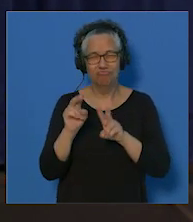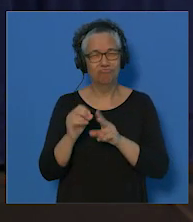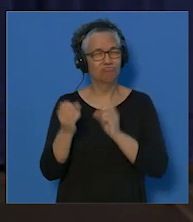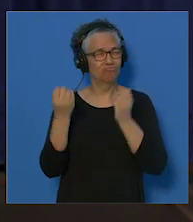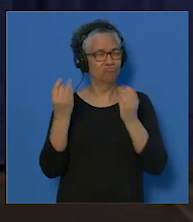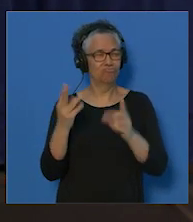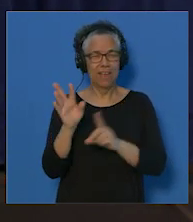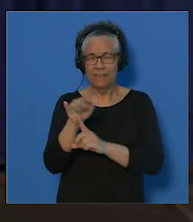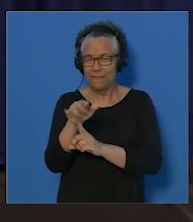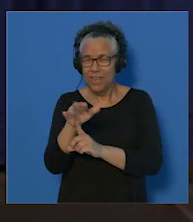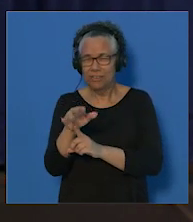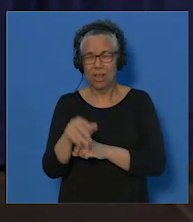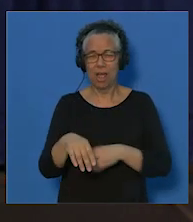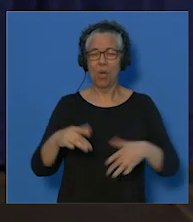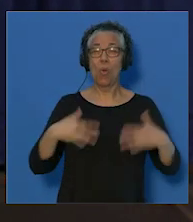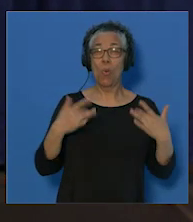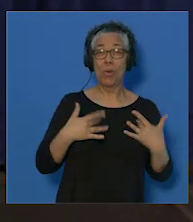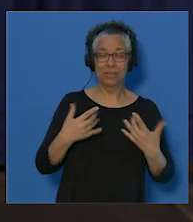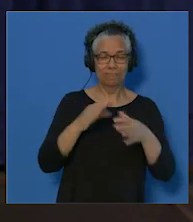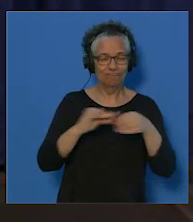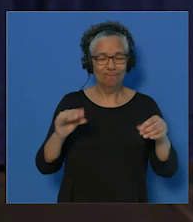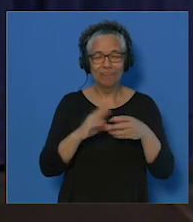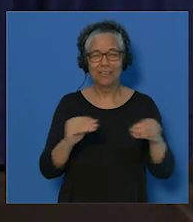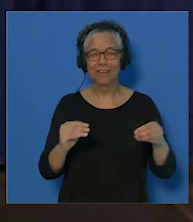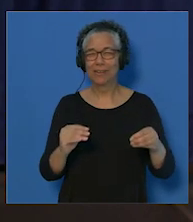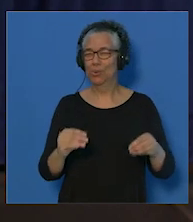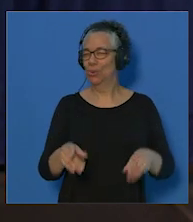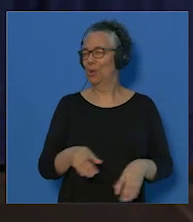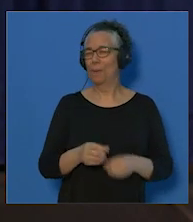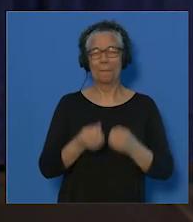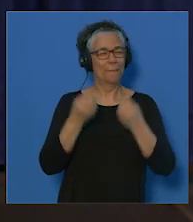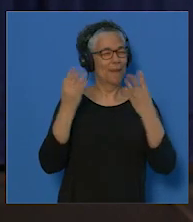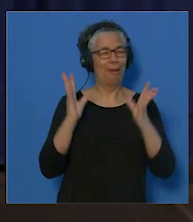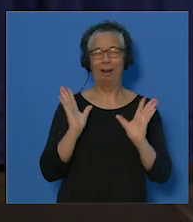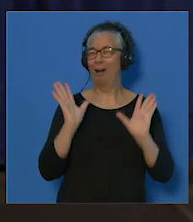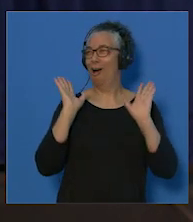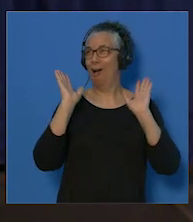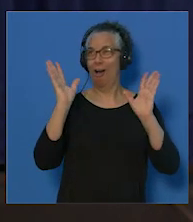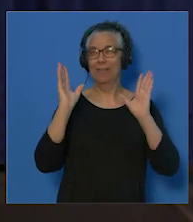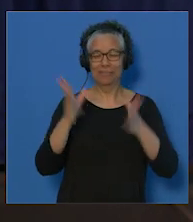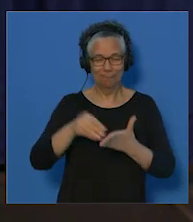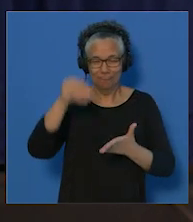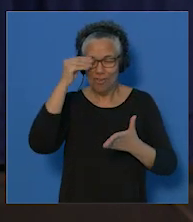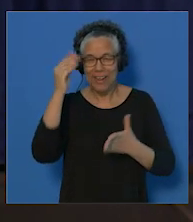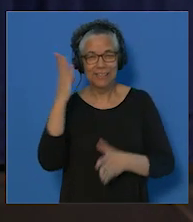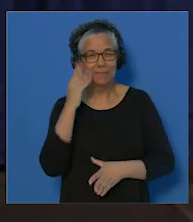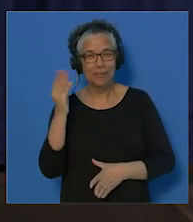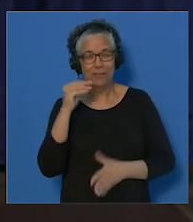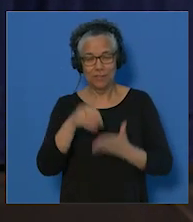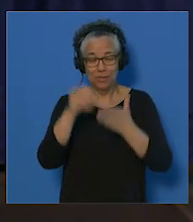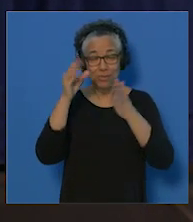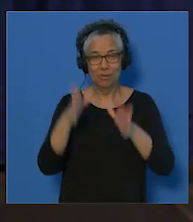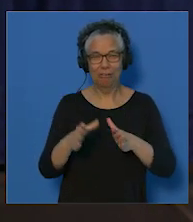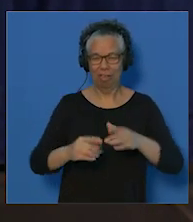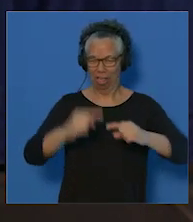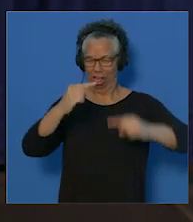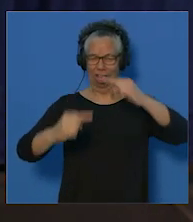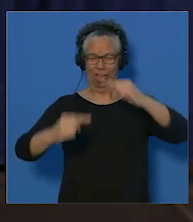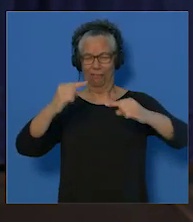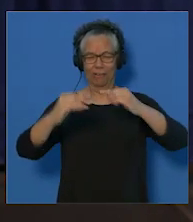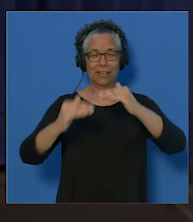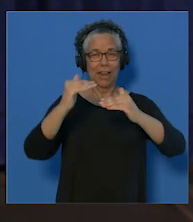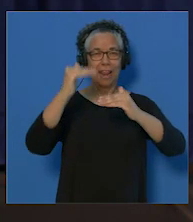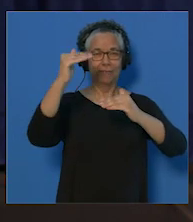messages that are being circulated, and that I must say that there are amazing learning experiences happening for our students at all levels of the education